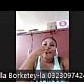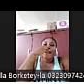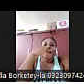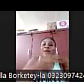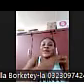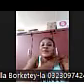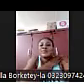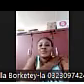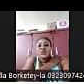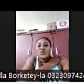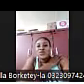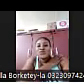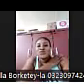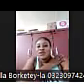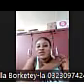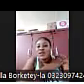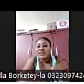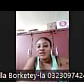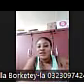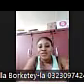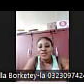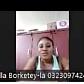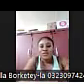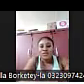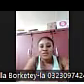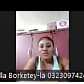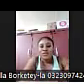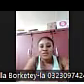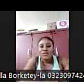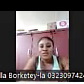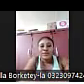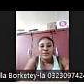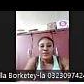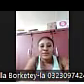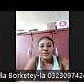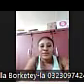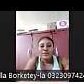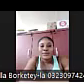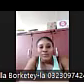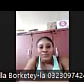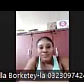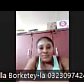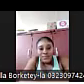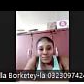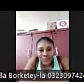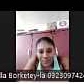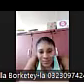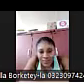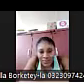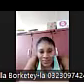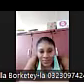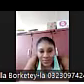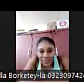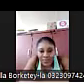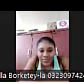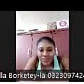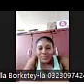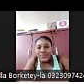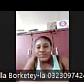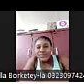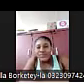J. So use the I, then like you are holding a pen and you are writing J the same way. J.